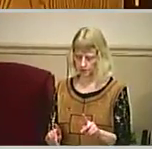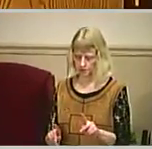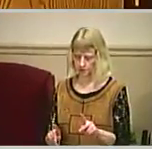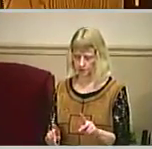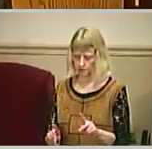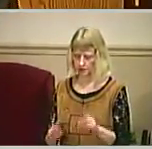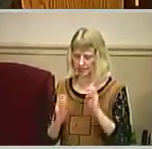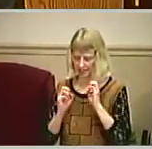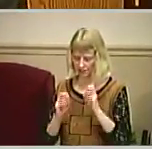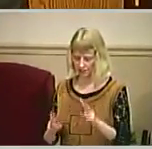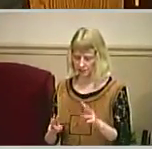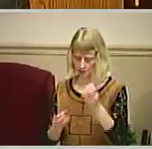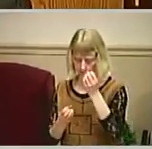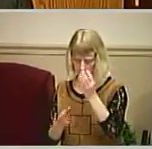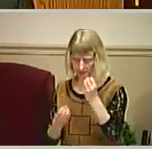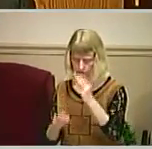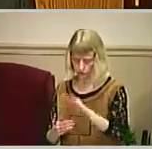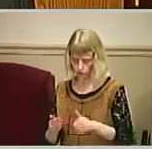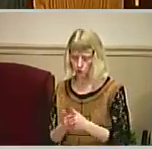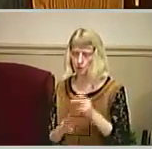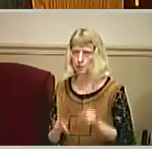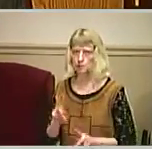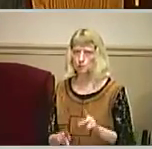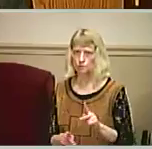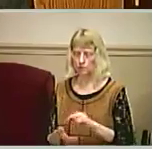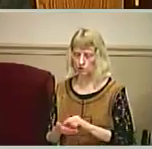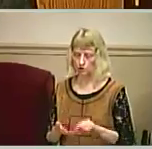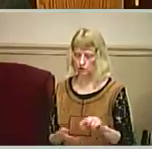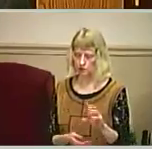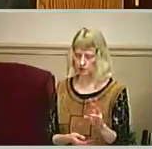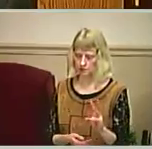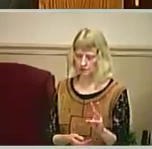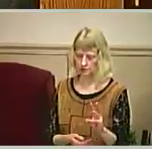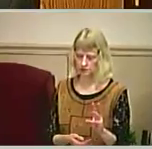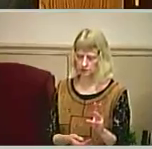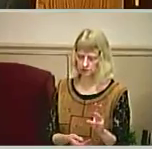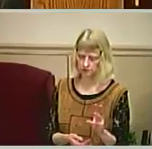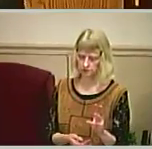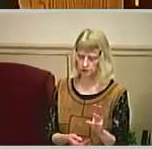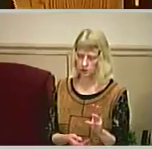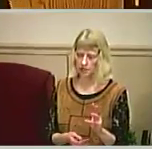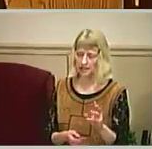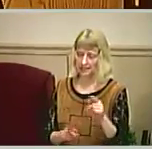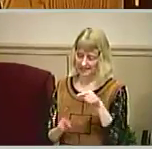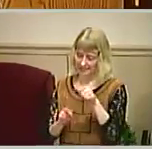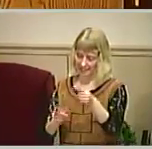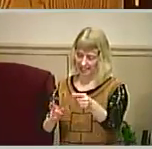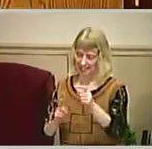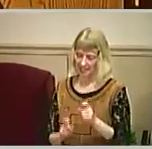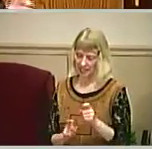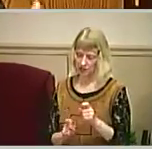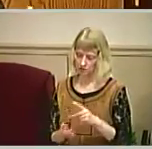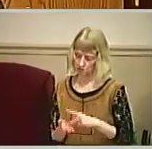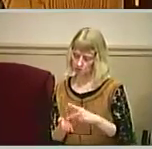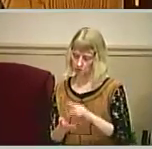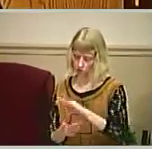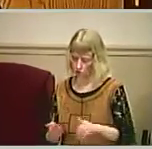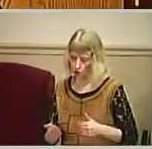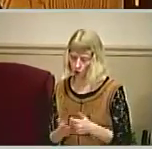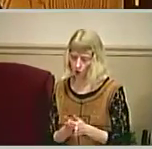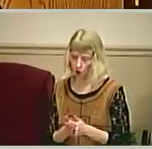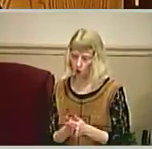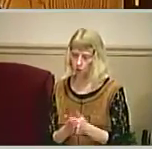an evangelistic message to all, because it says there in verse 6, as it relates to Christ, who gave himself a ransom for all